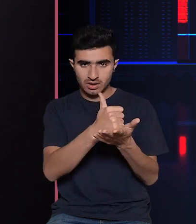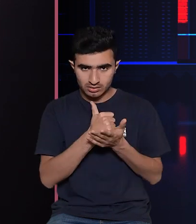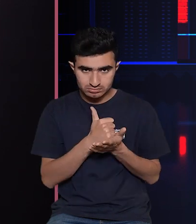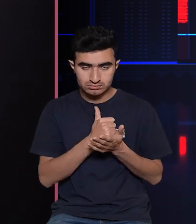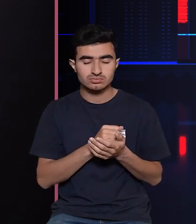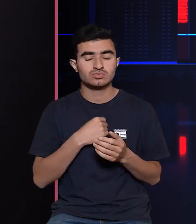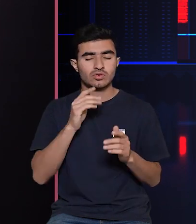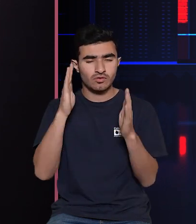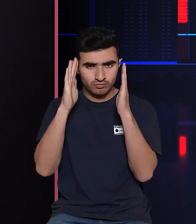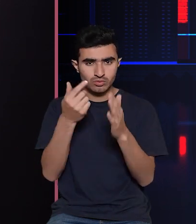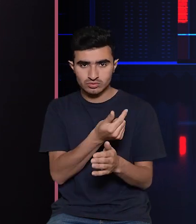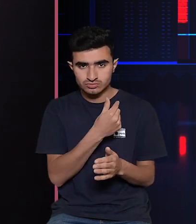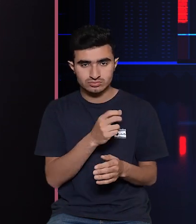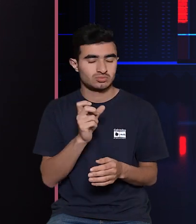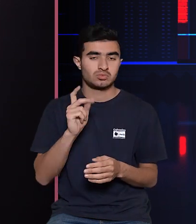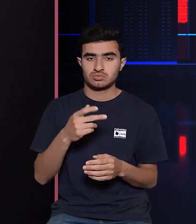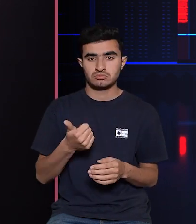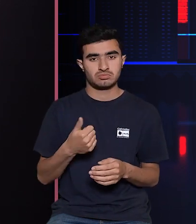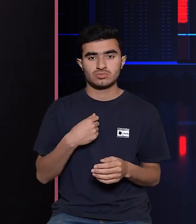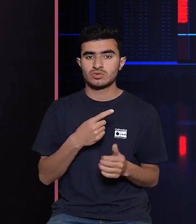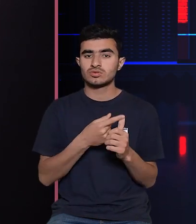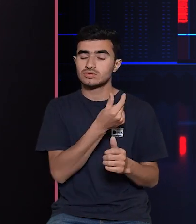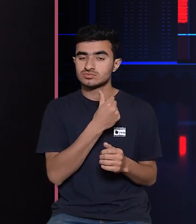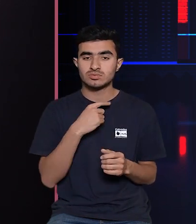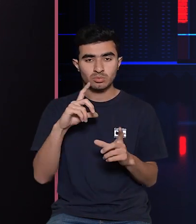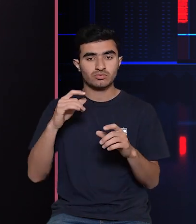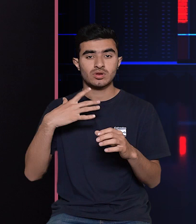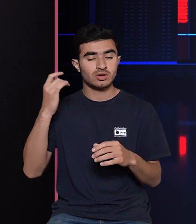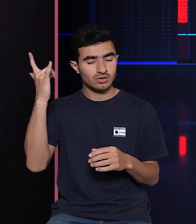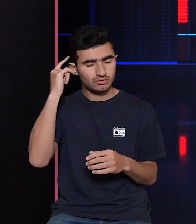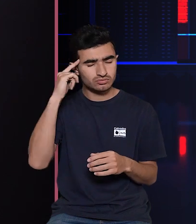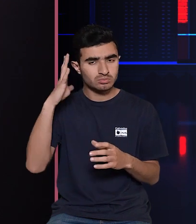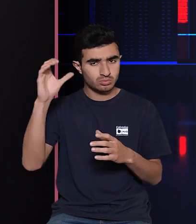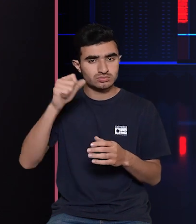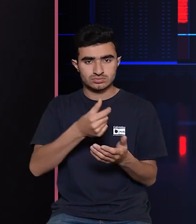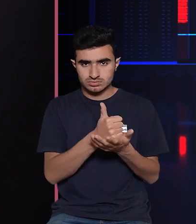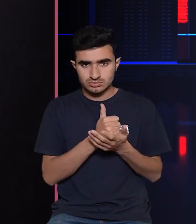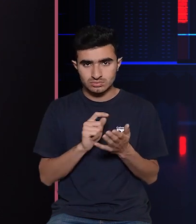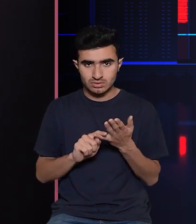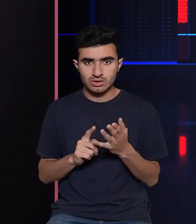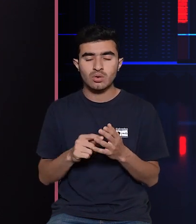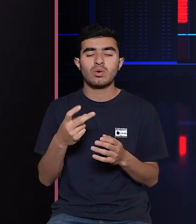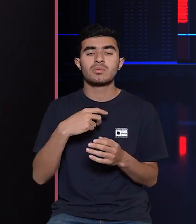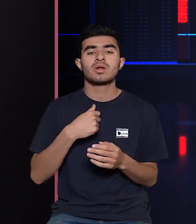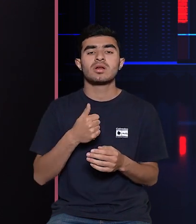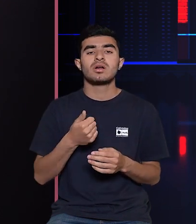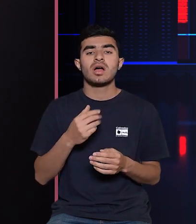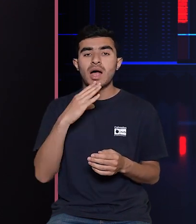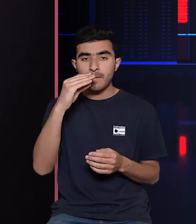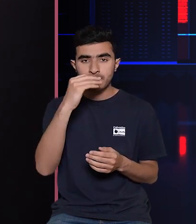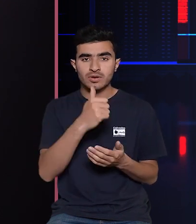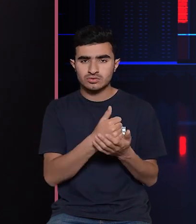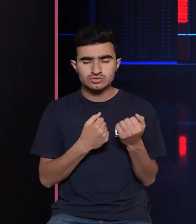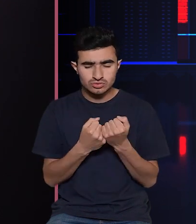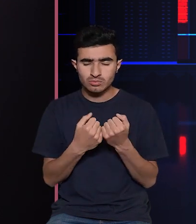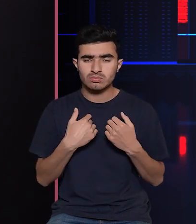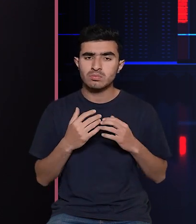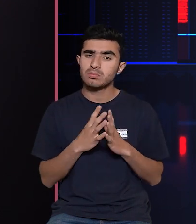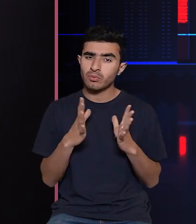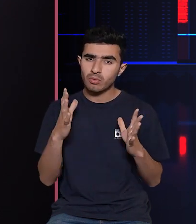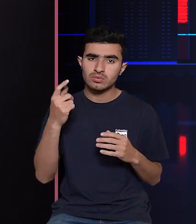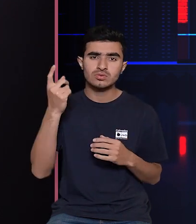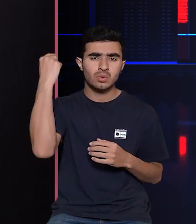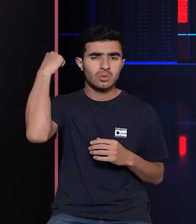sister handing me the camera and telling me to focus on this type of field because she knew I had a spark in me about photography. My